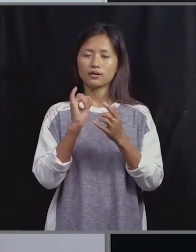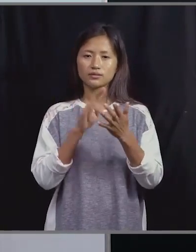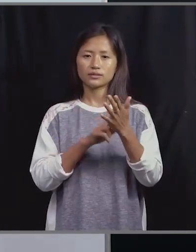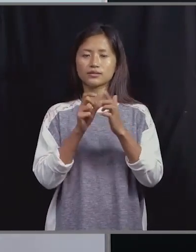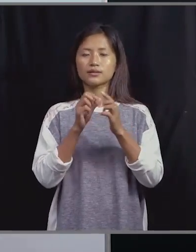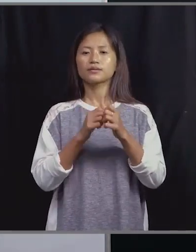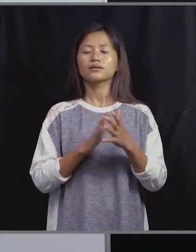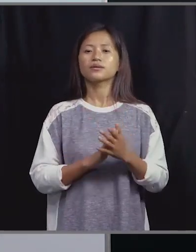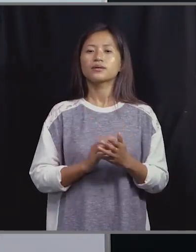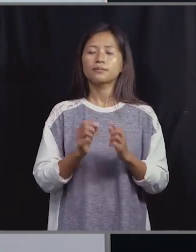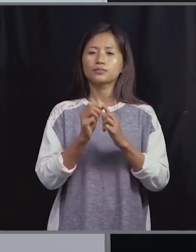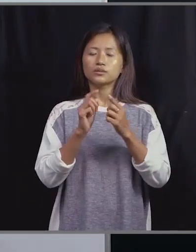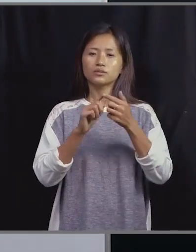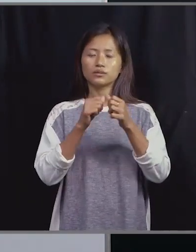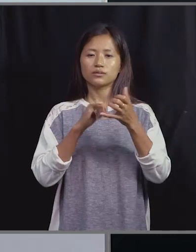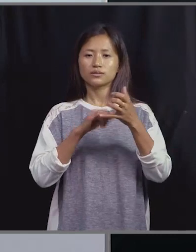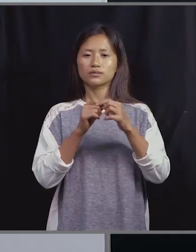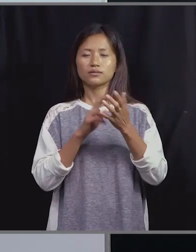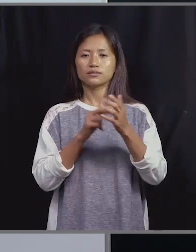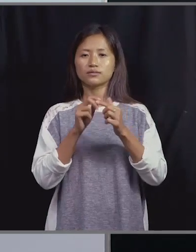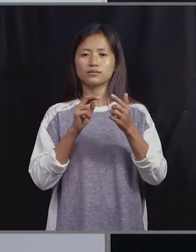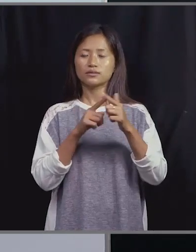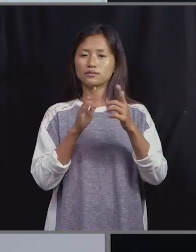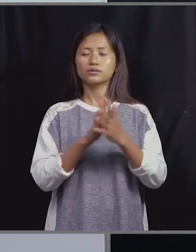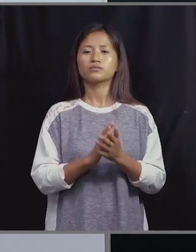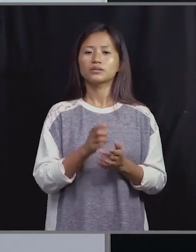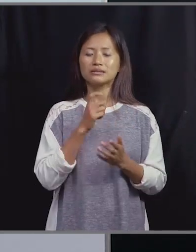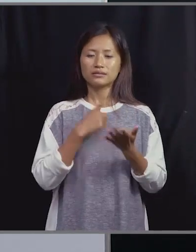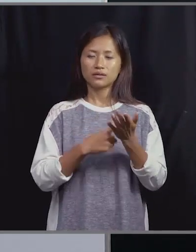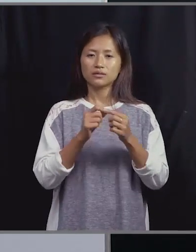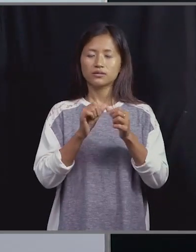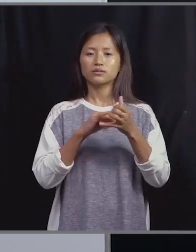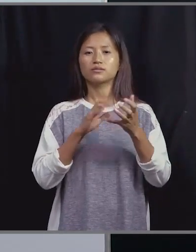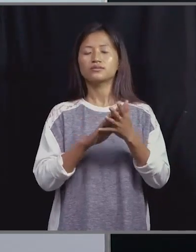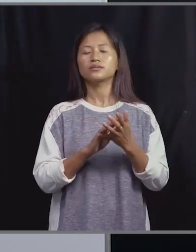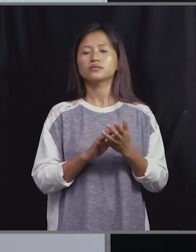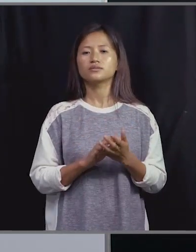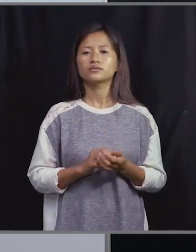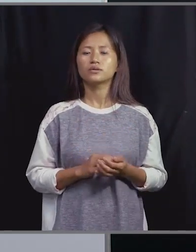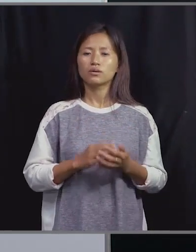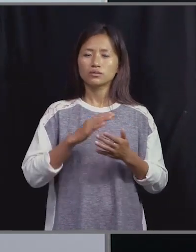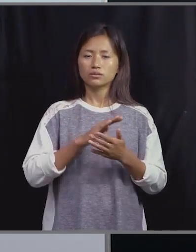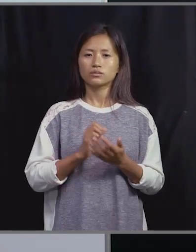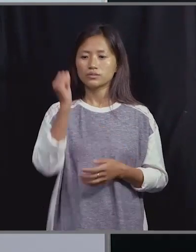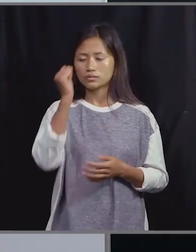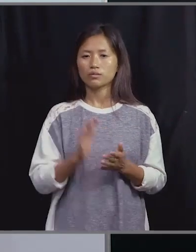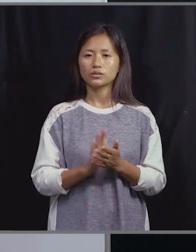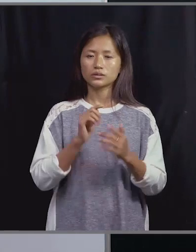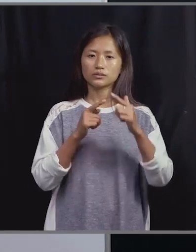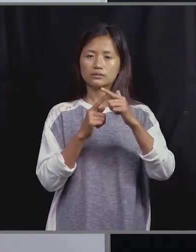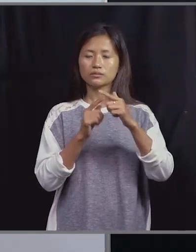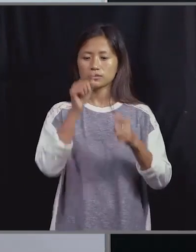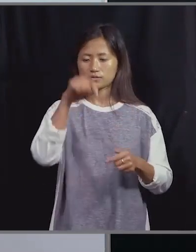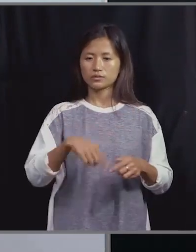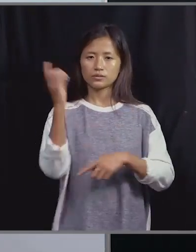peasants was the main reason, or were the main reason for the causes of Deccan Riot. So these are the topics for